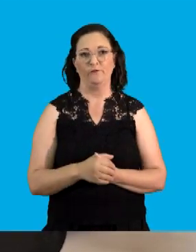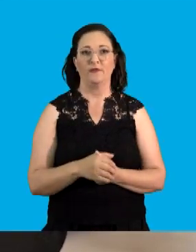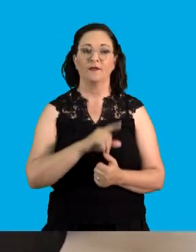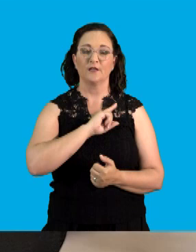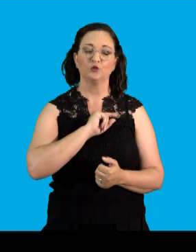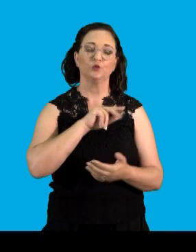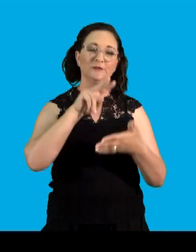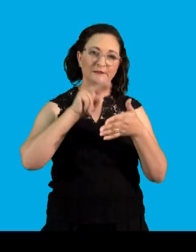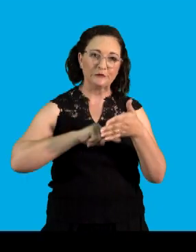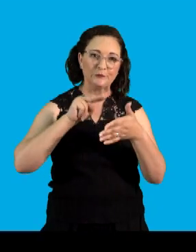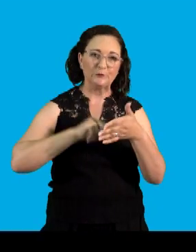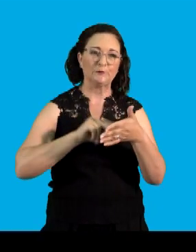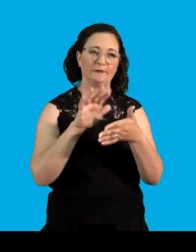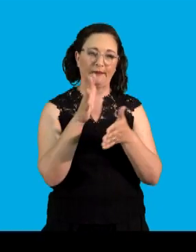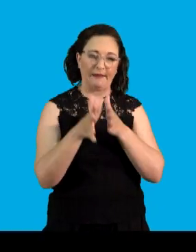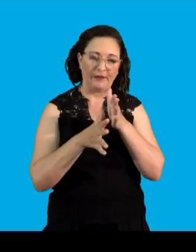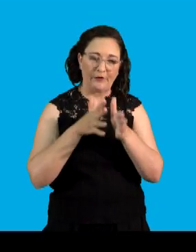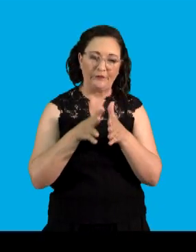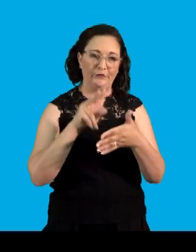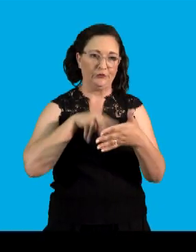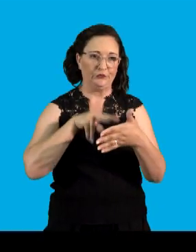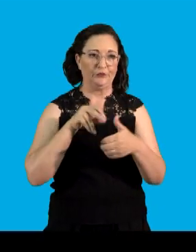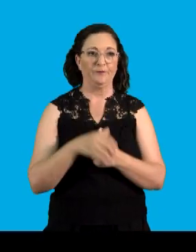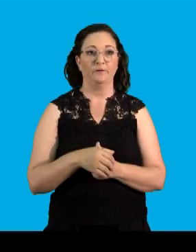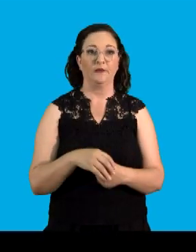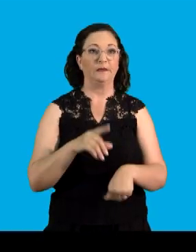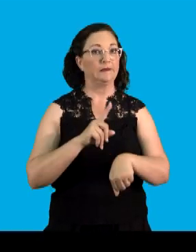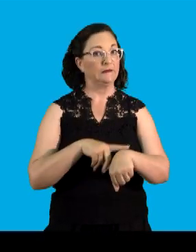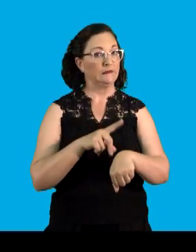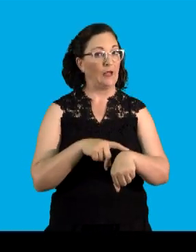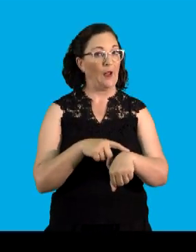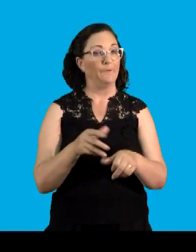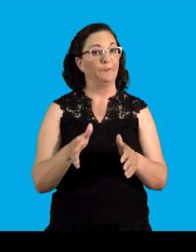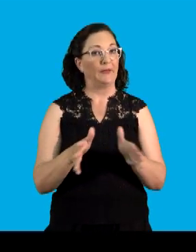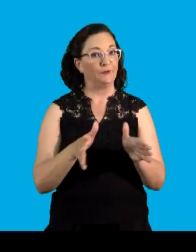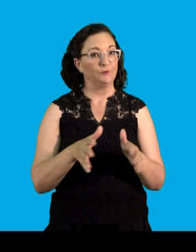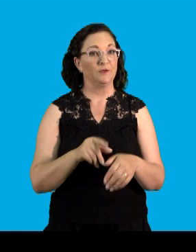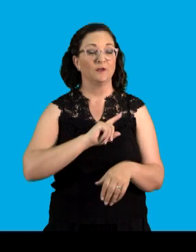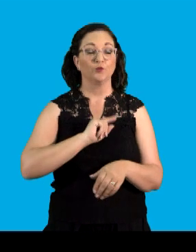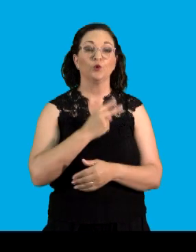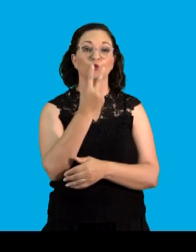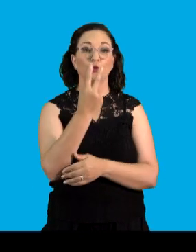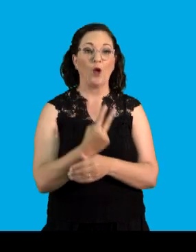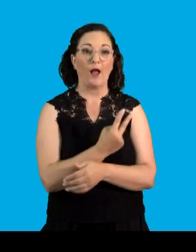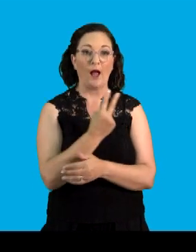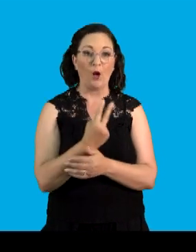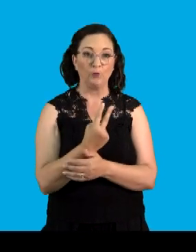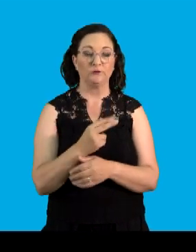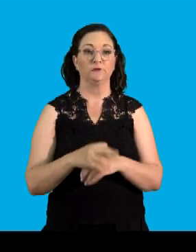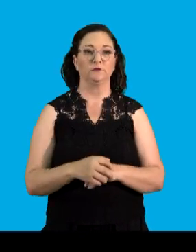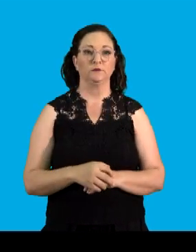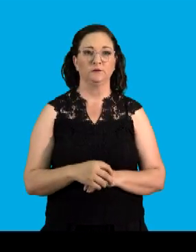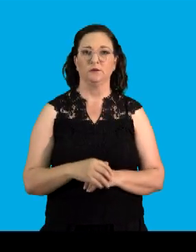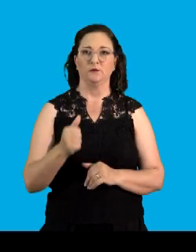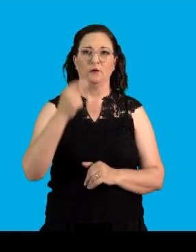read the instructions carefully. Time management. Remember we said it's 2 hours. 2 hours long. So